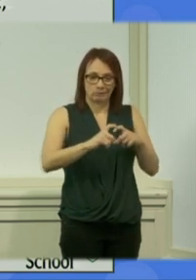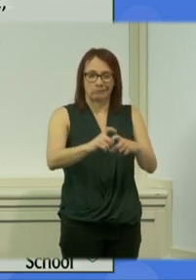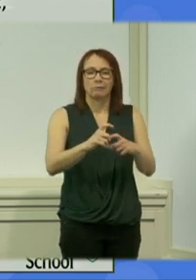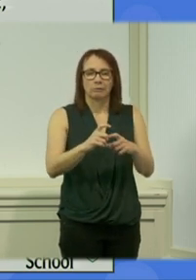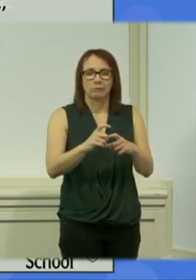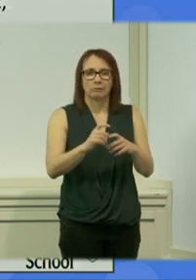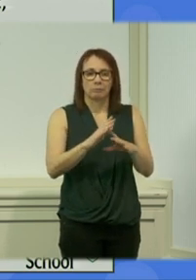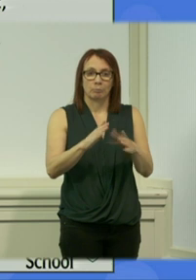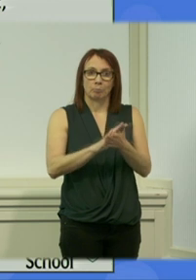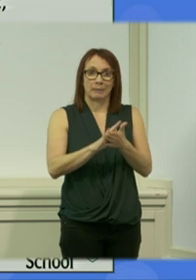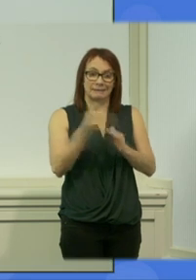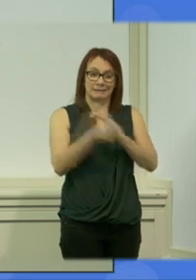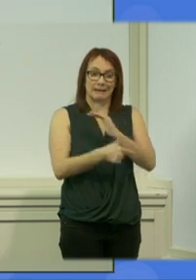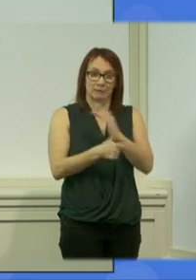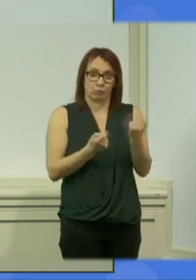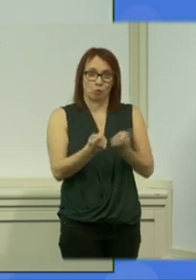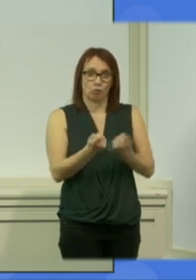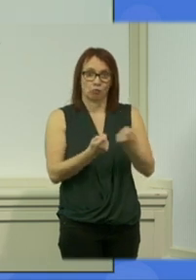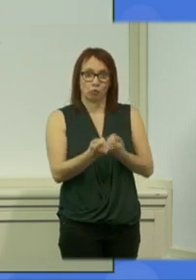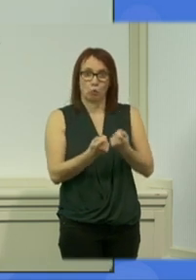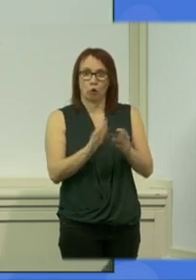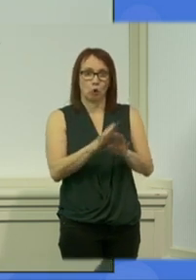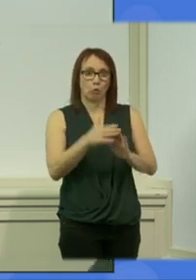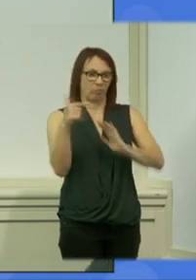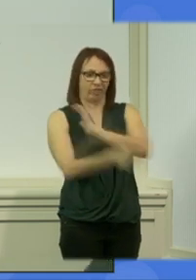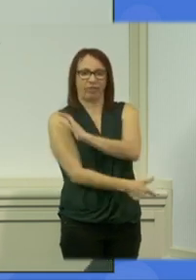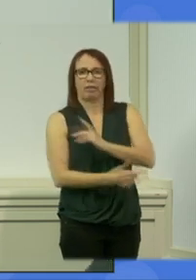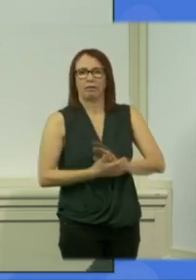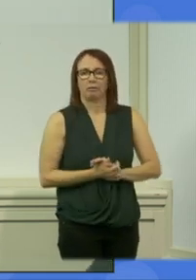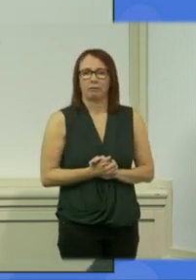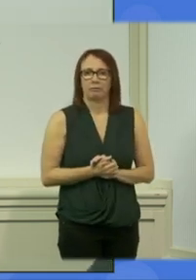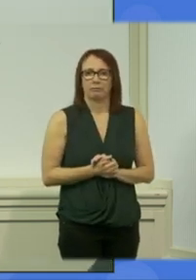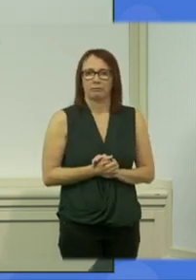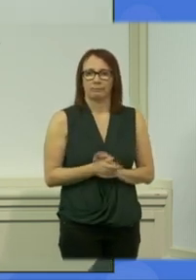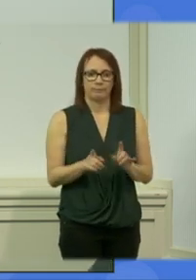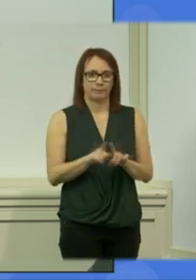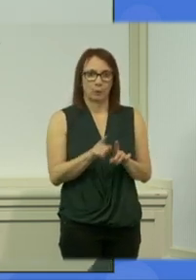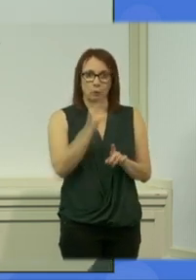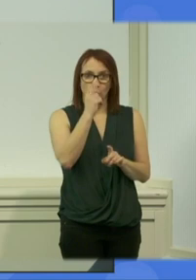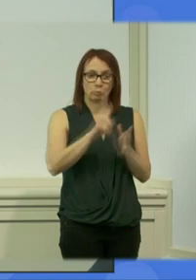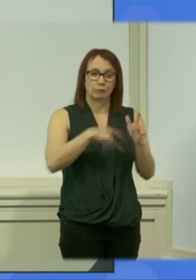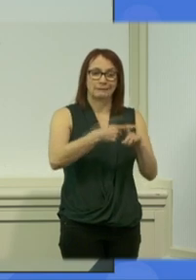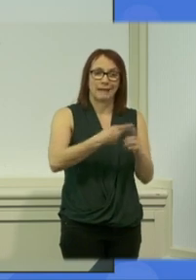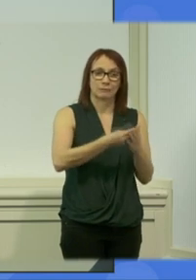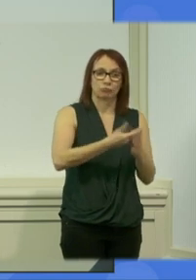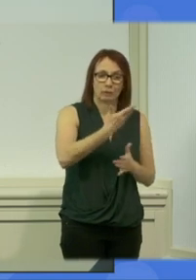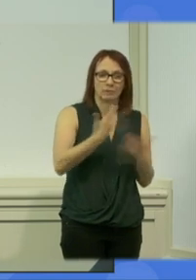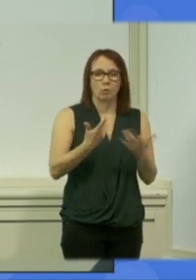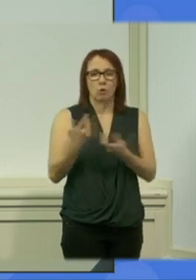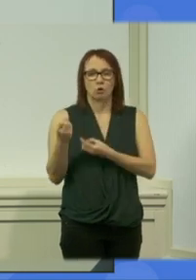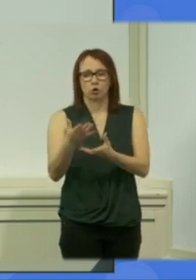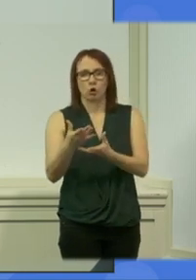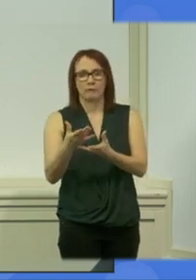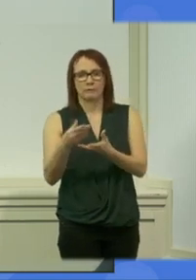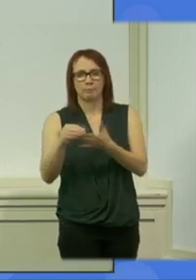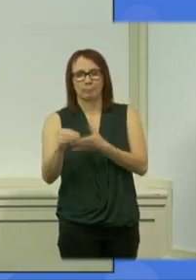control. And as well as increasing taxes, there's the option of charging for services. So, thank you